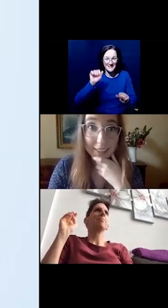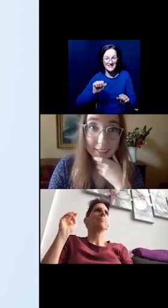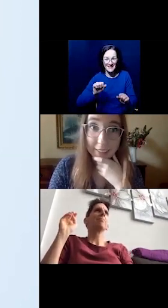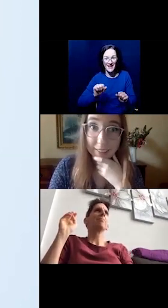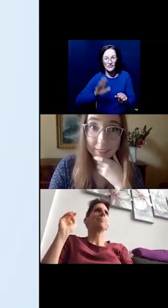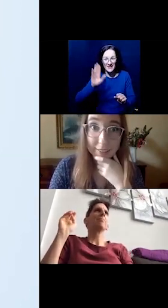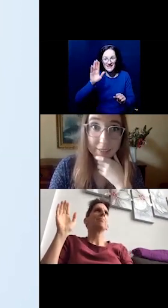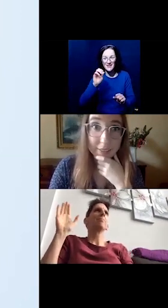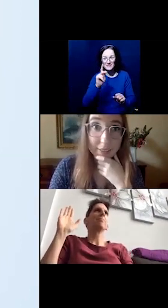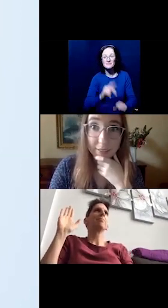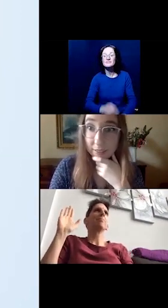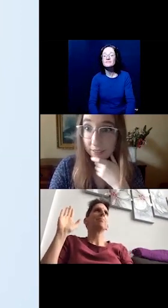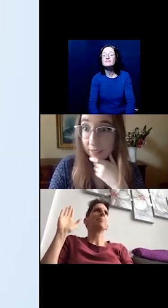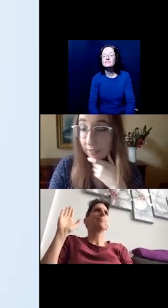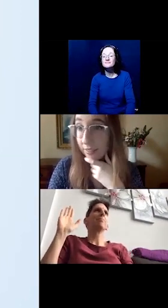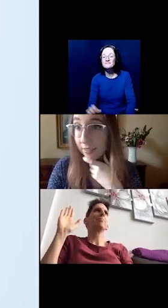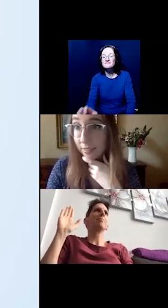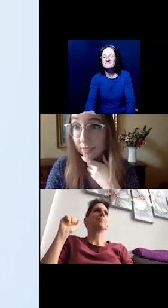perfect.